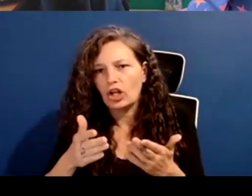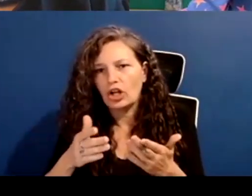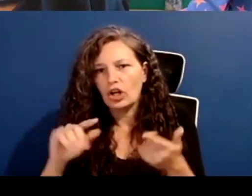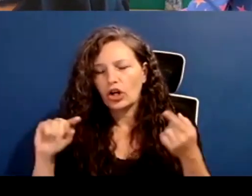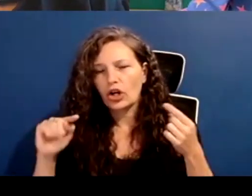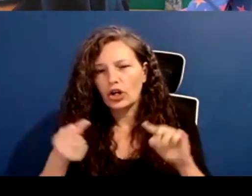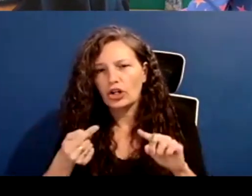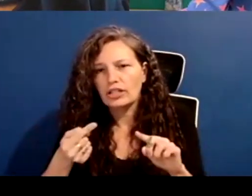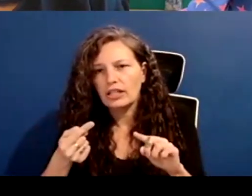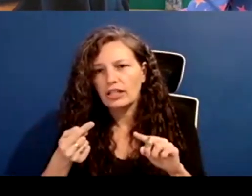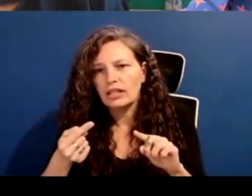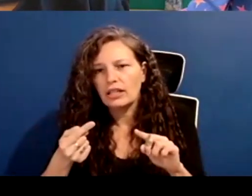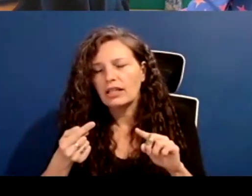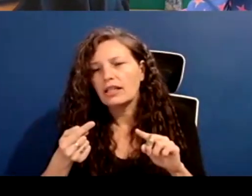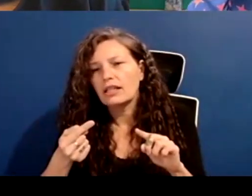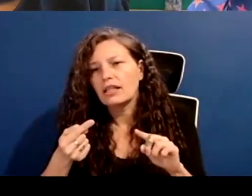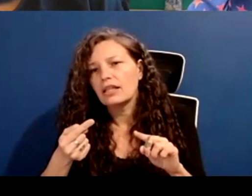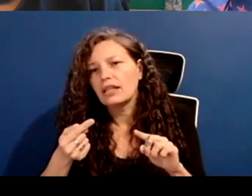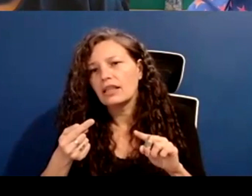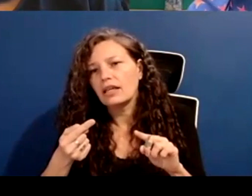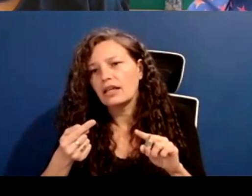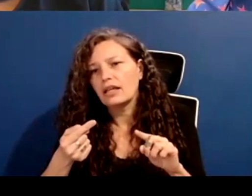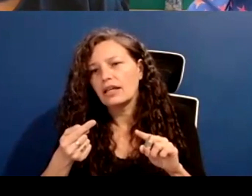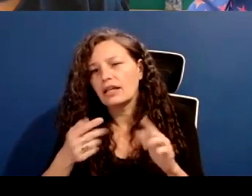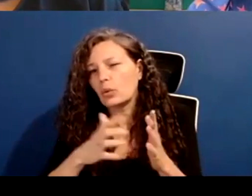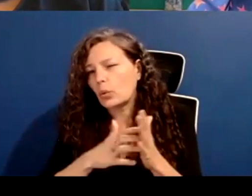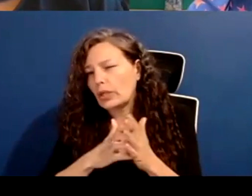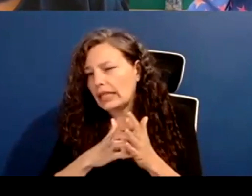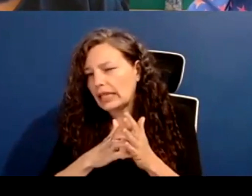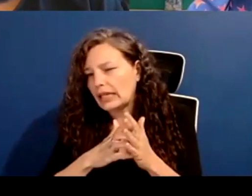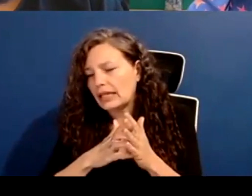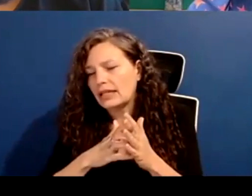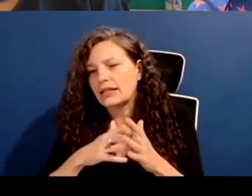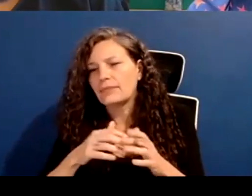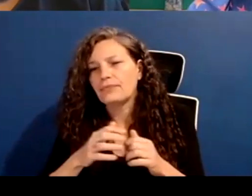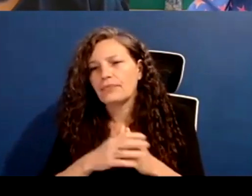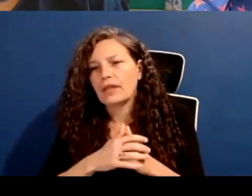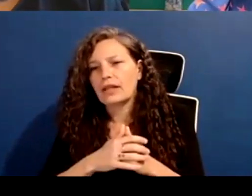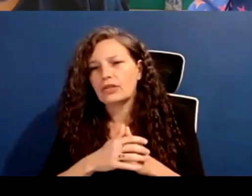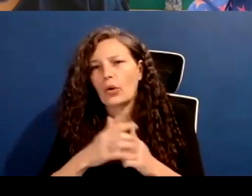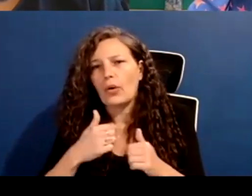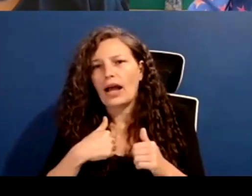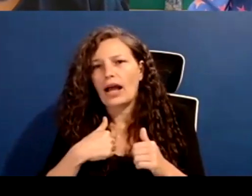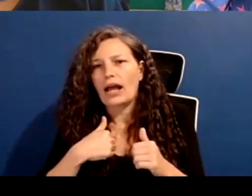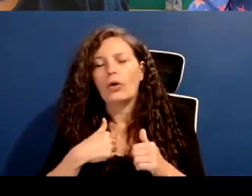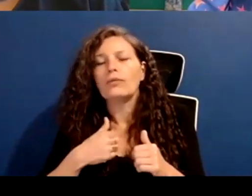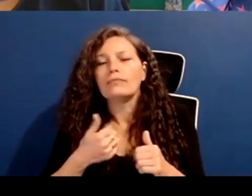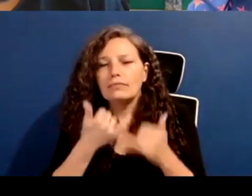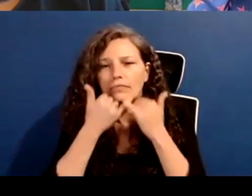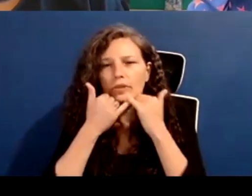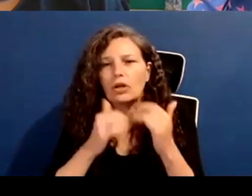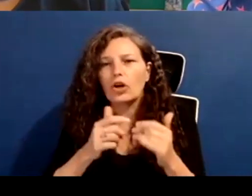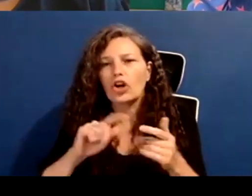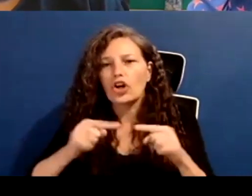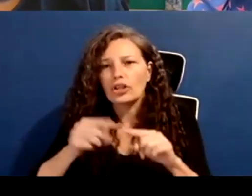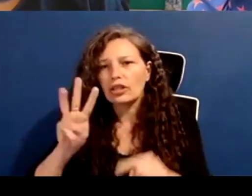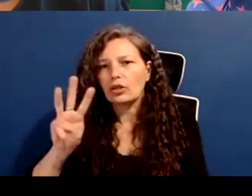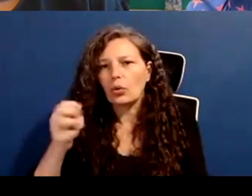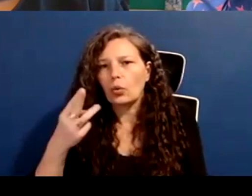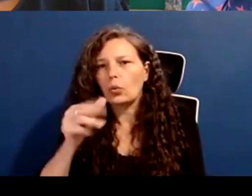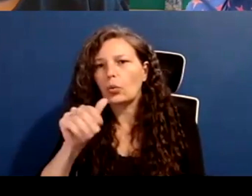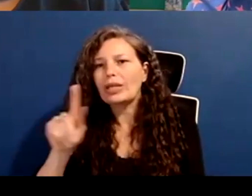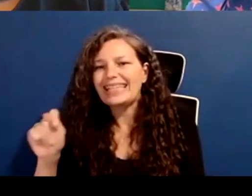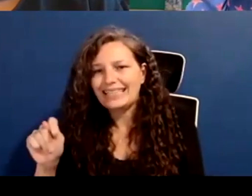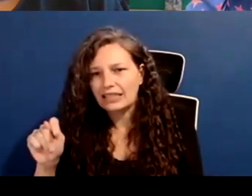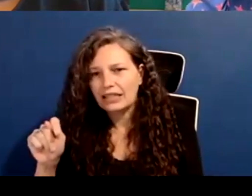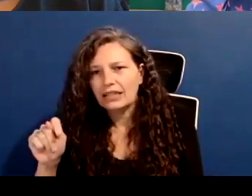the way I'm able to interpret that is that there's a harvest that God intends to get out of that situation, and the healing,